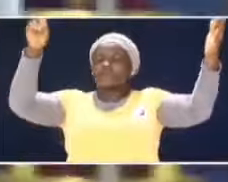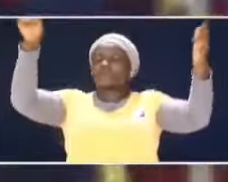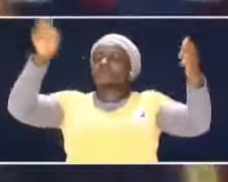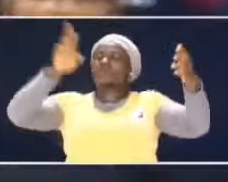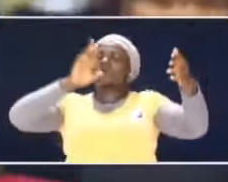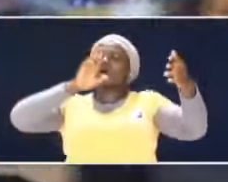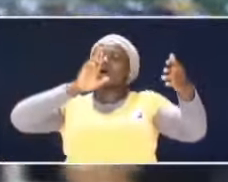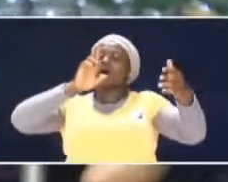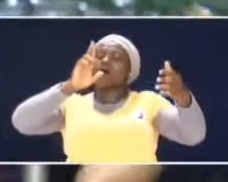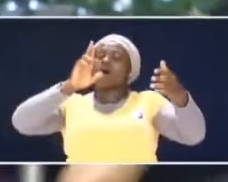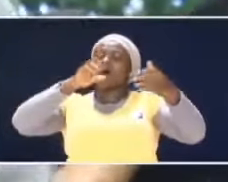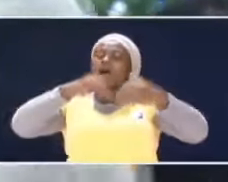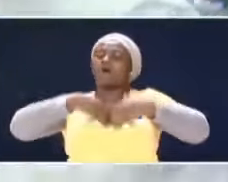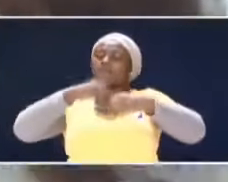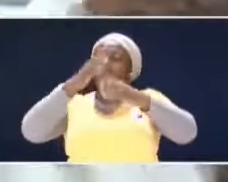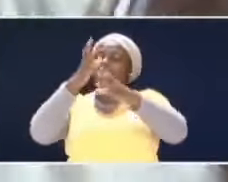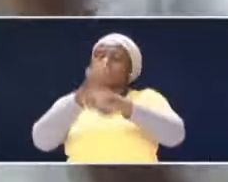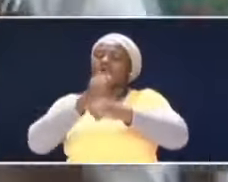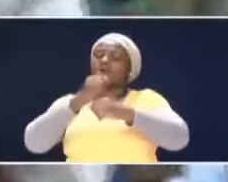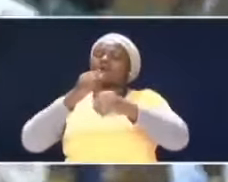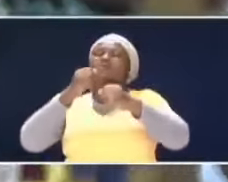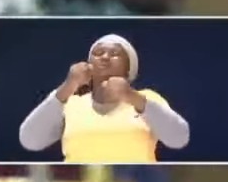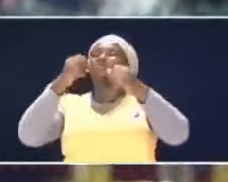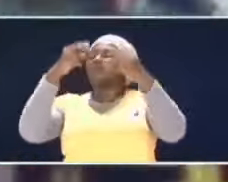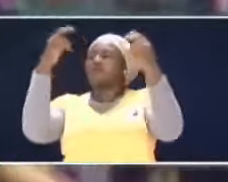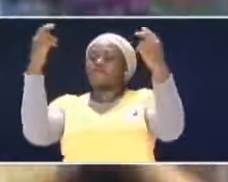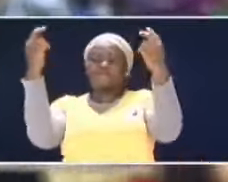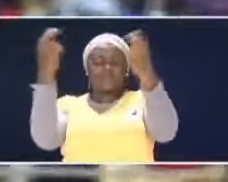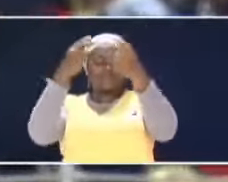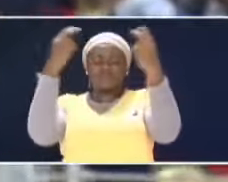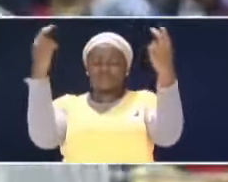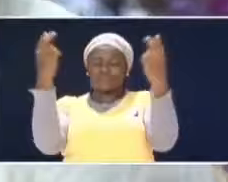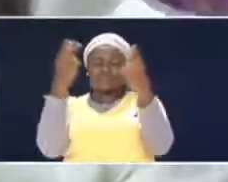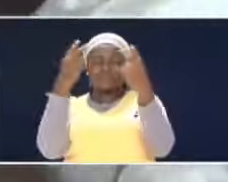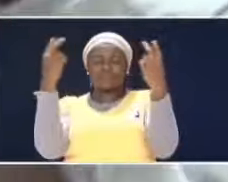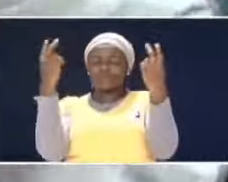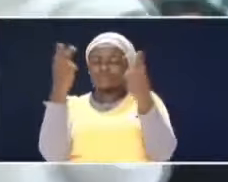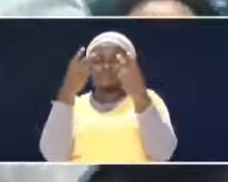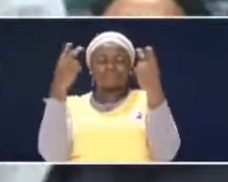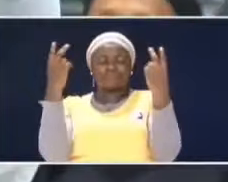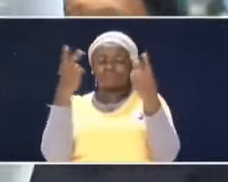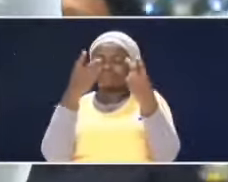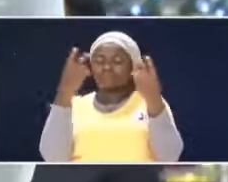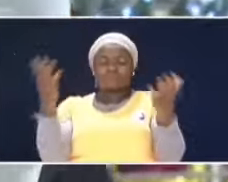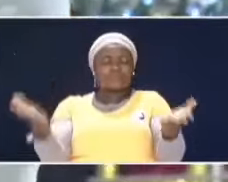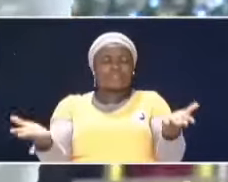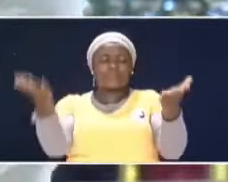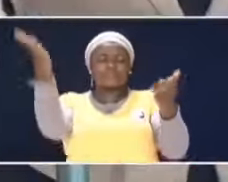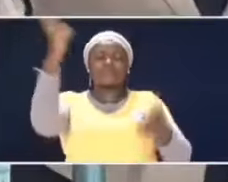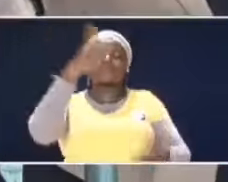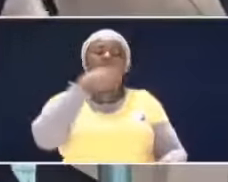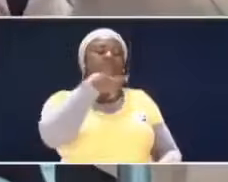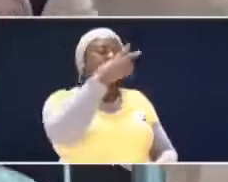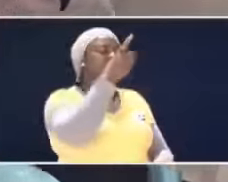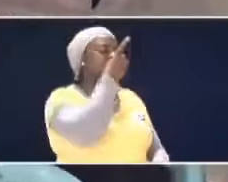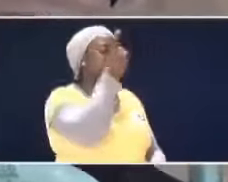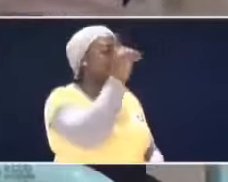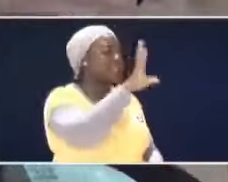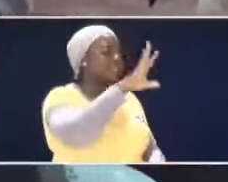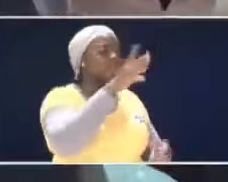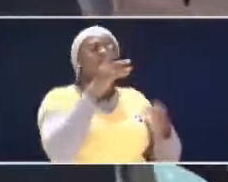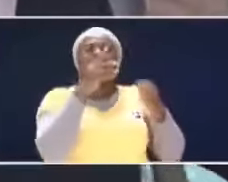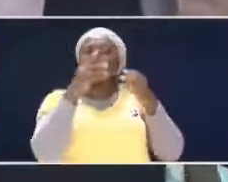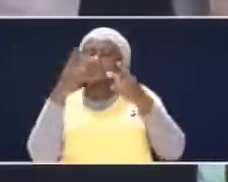You have won the victory. Lift your voice and declare your victory